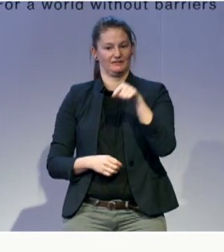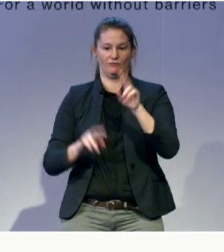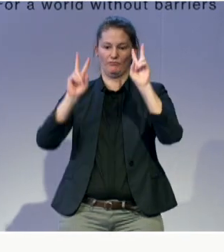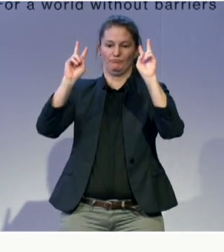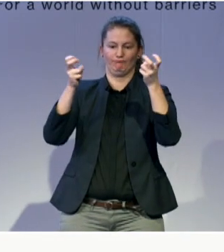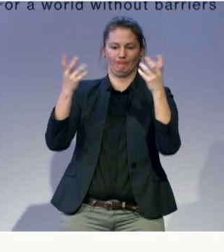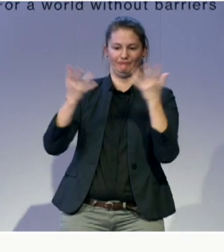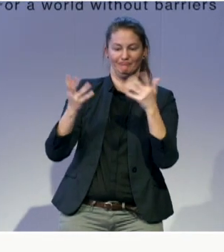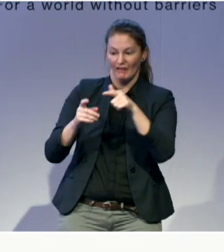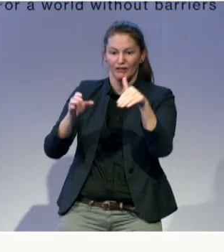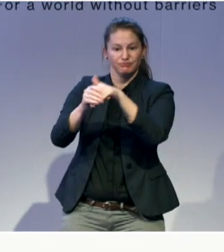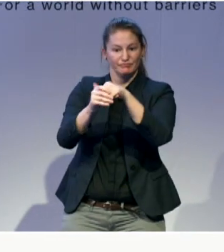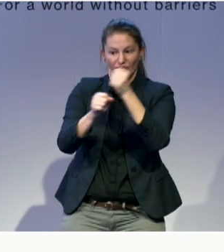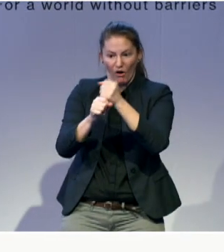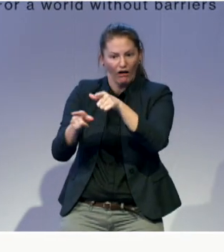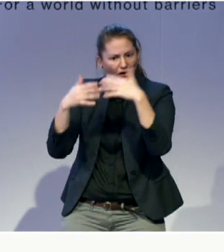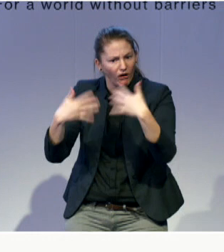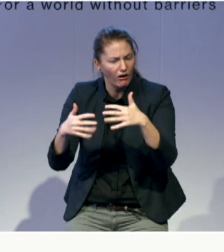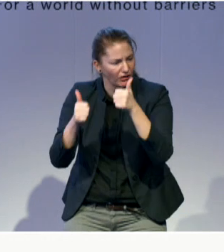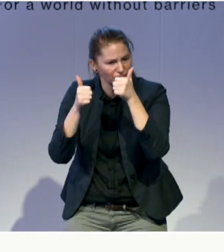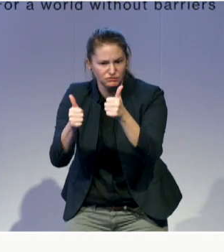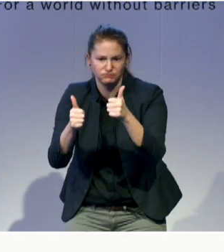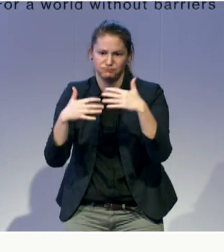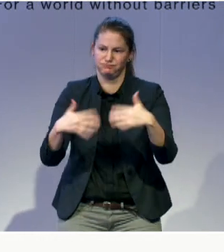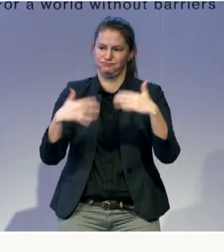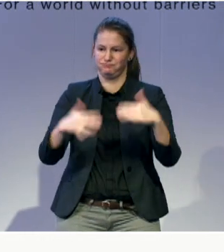See, last year I was inspired again because